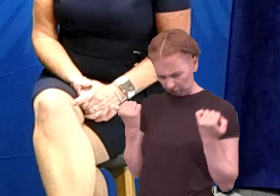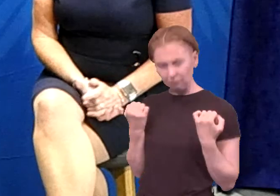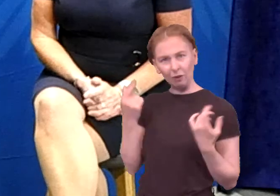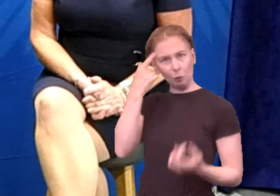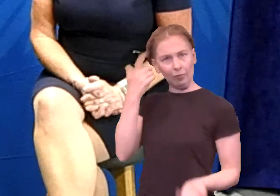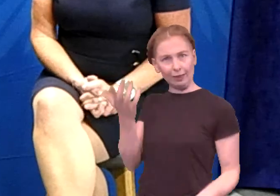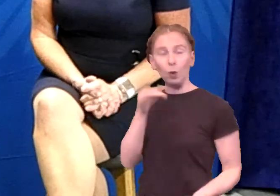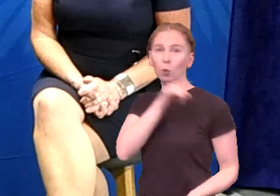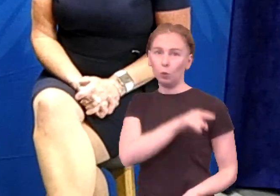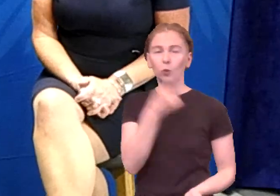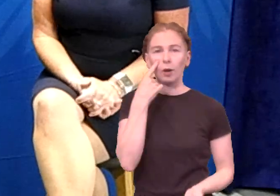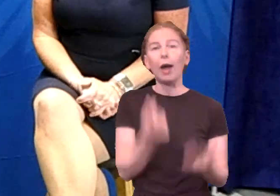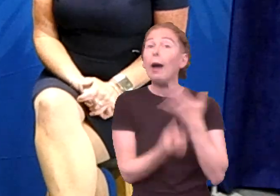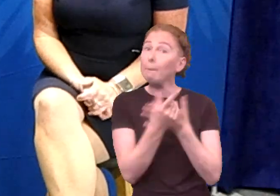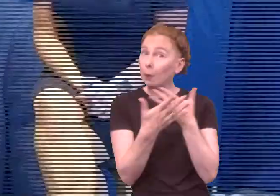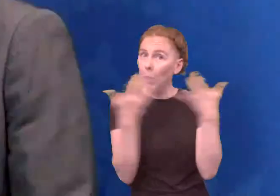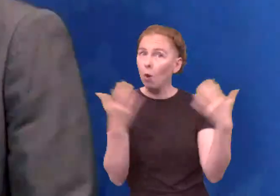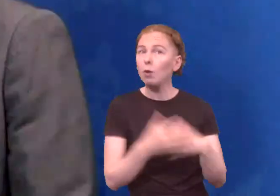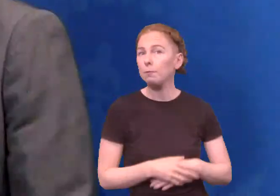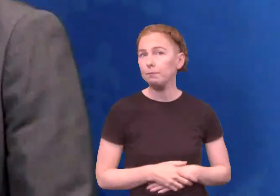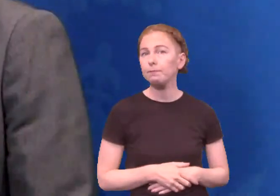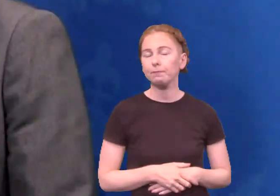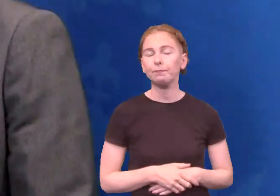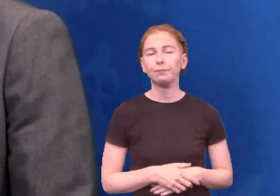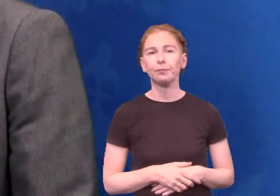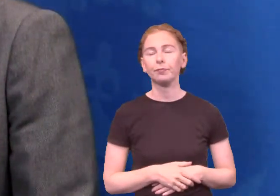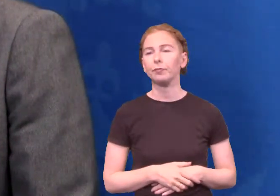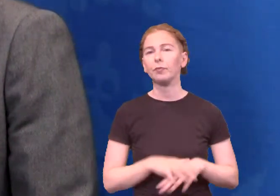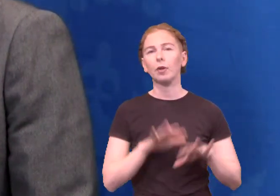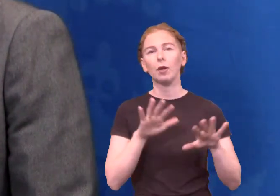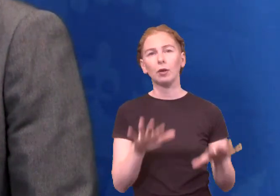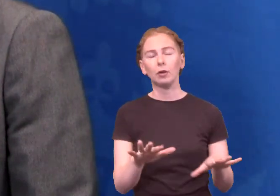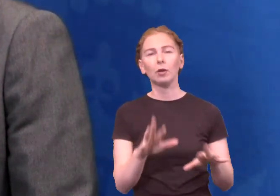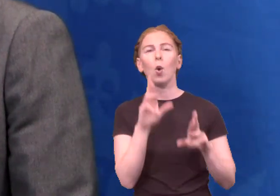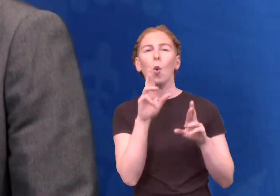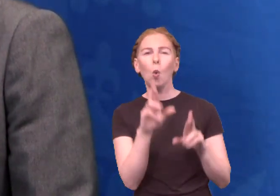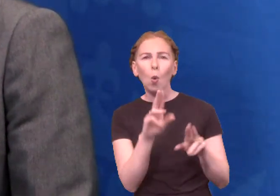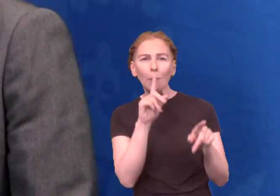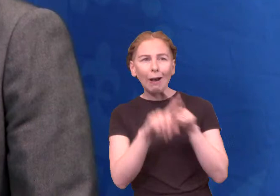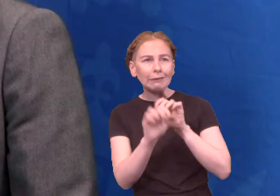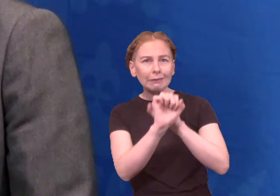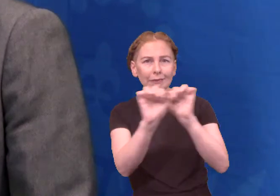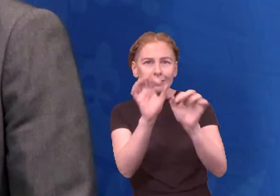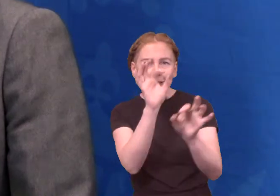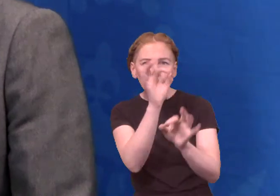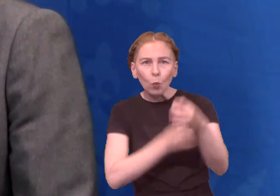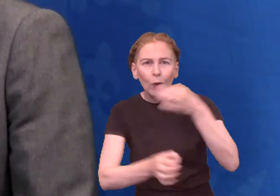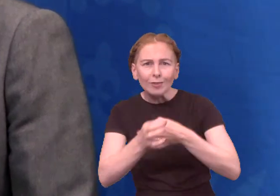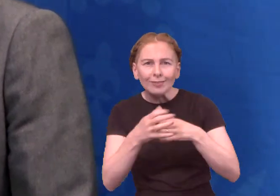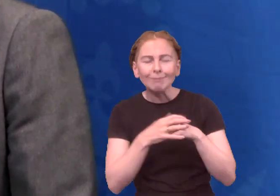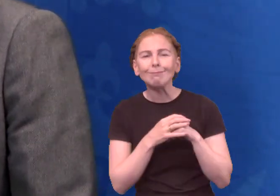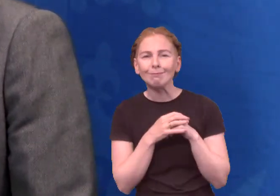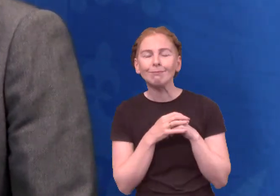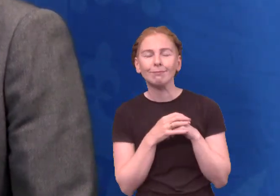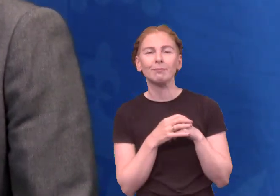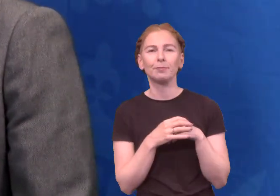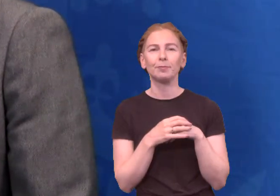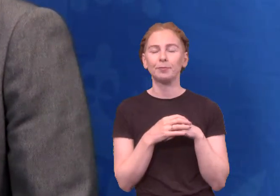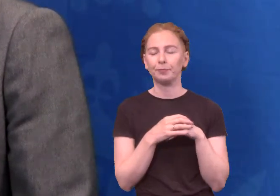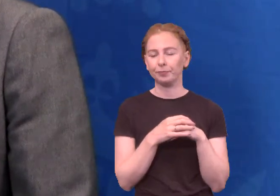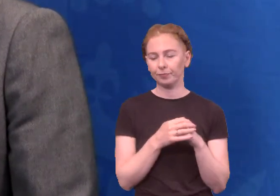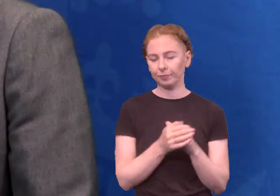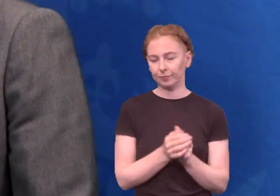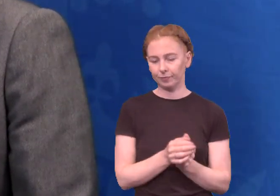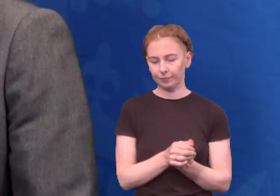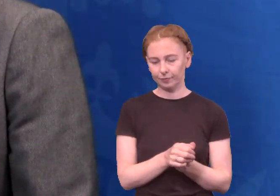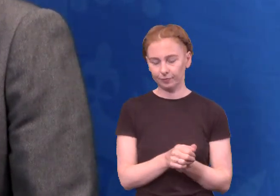Okay, thank you. Well, hopefully, Kathy, that's helped you answer your question.